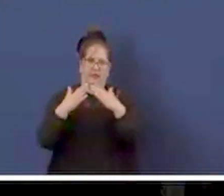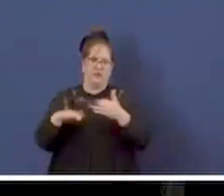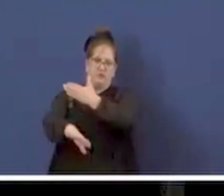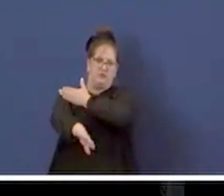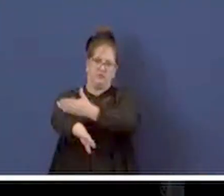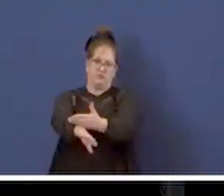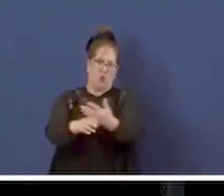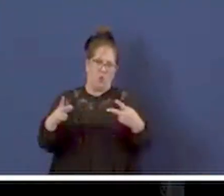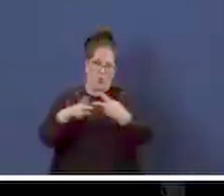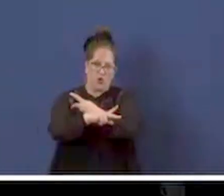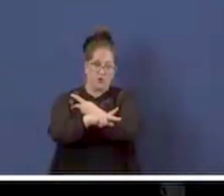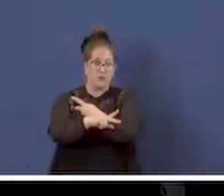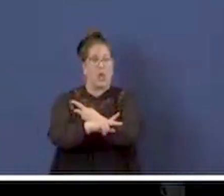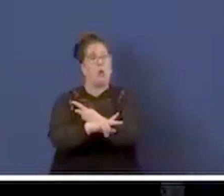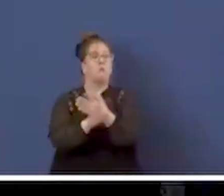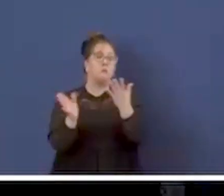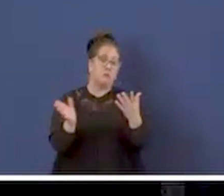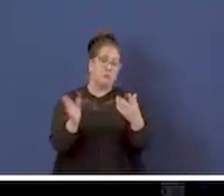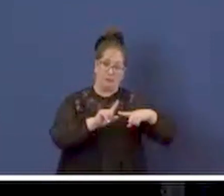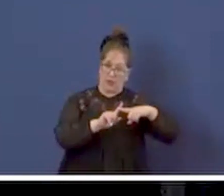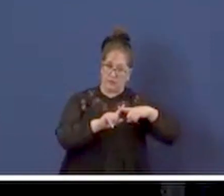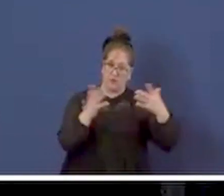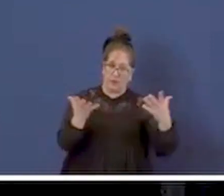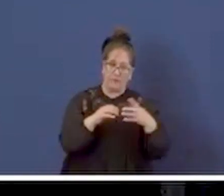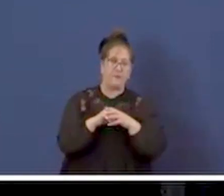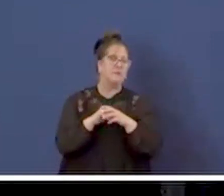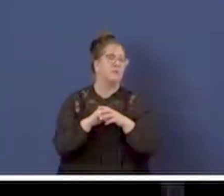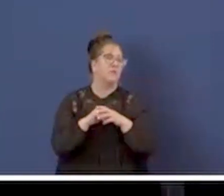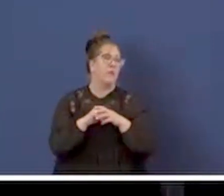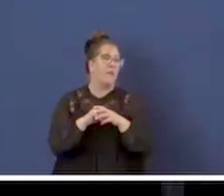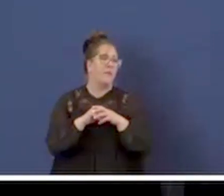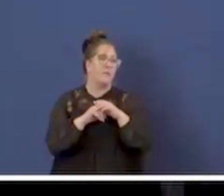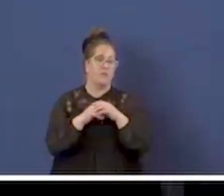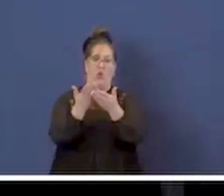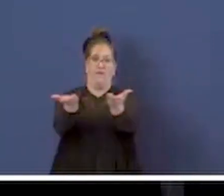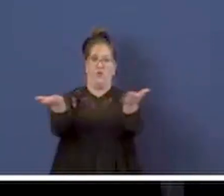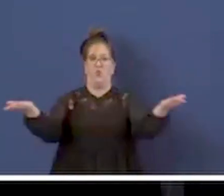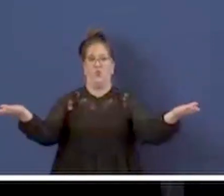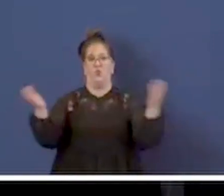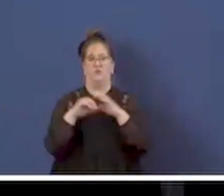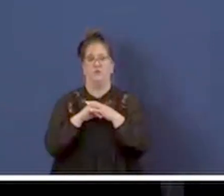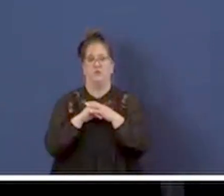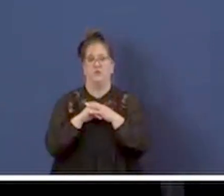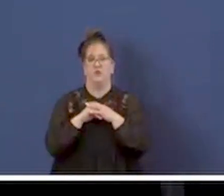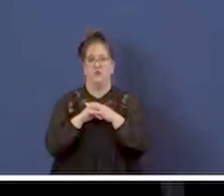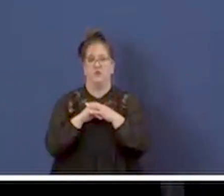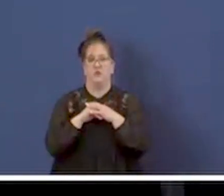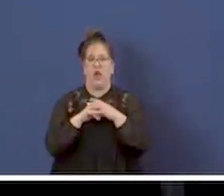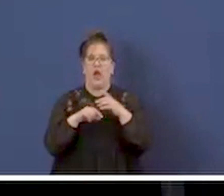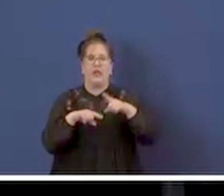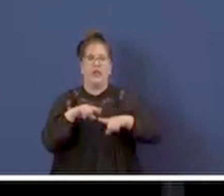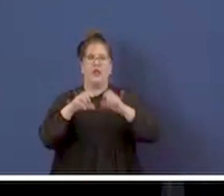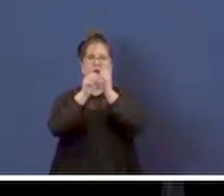Now, on the good side, all of you, all the people, I can't imagine having